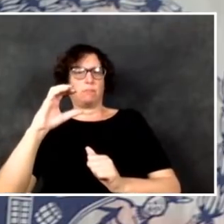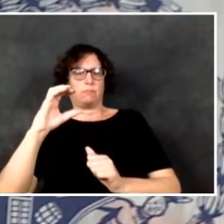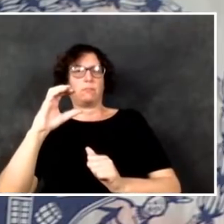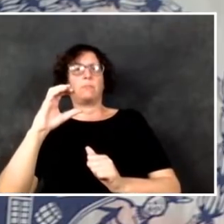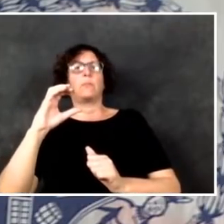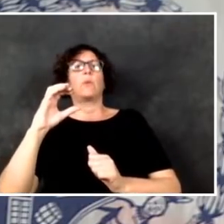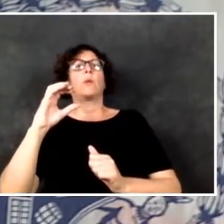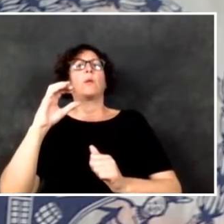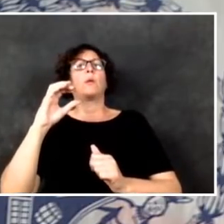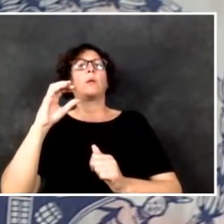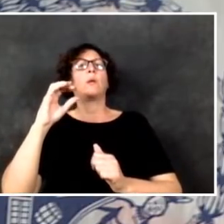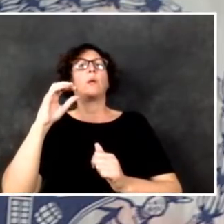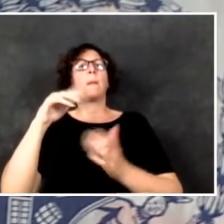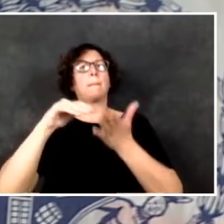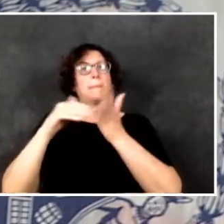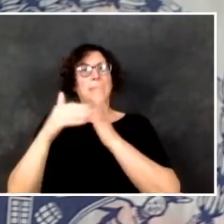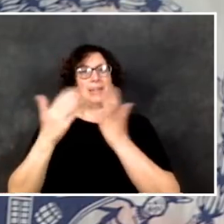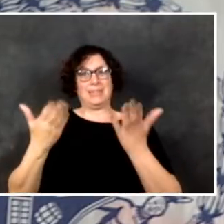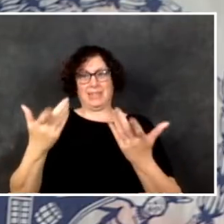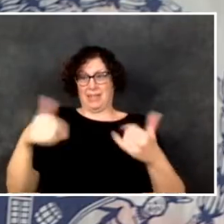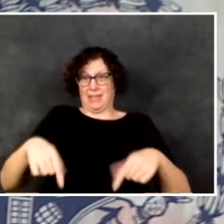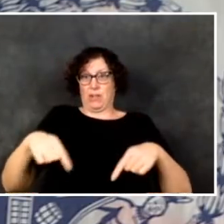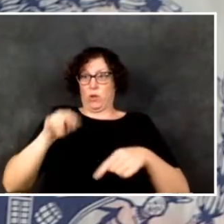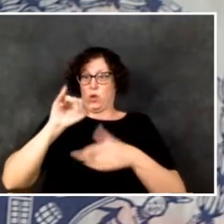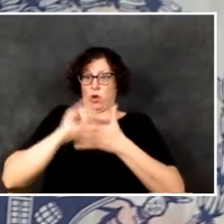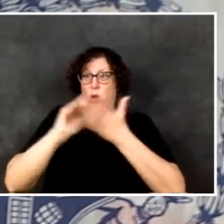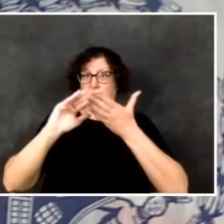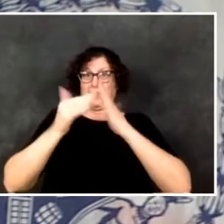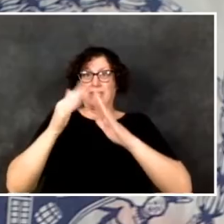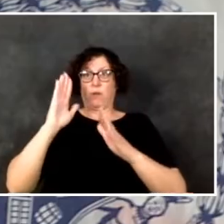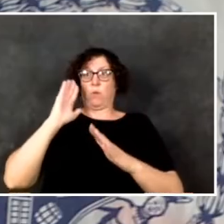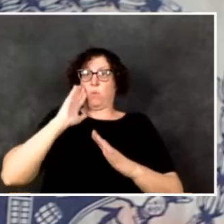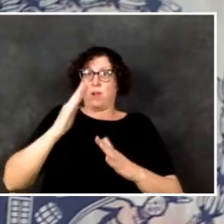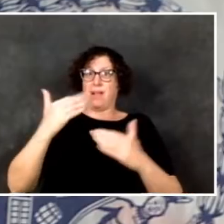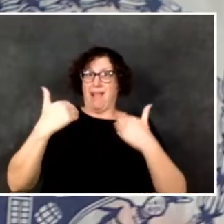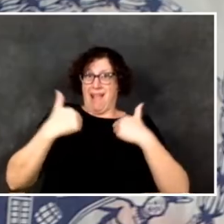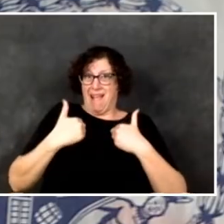else? And what's the capacity going to be there?